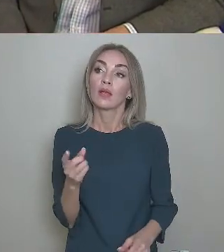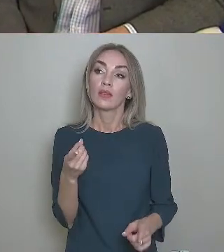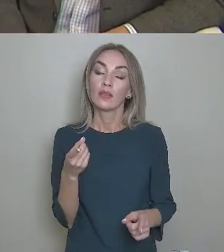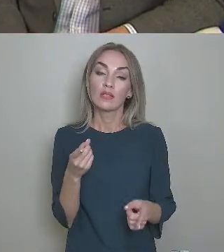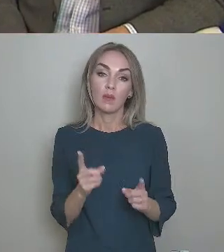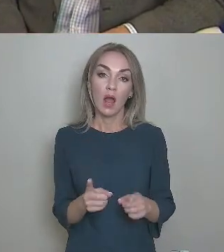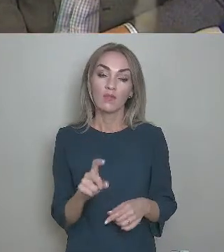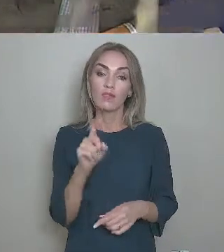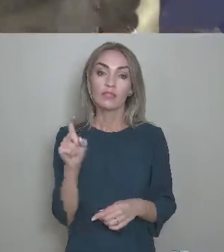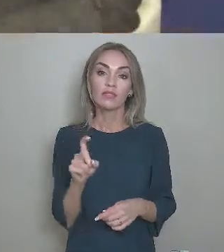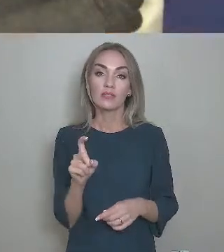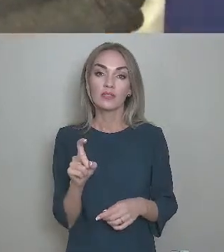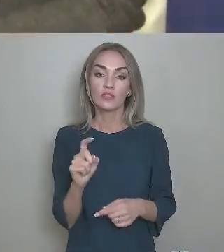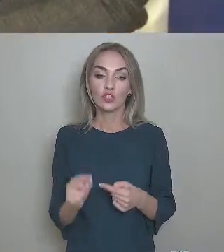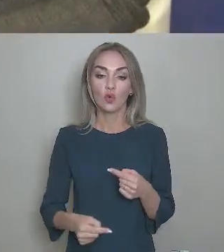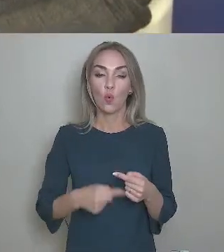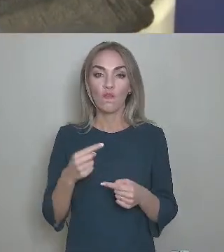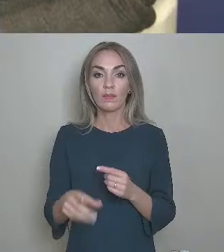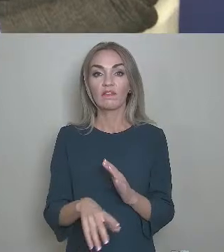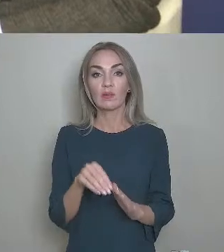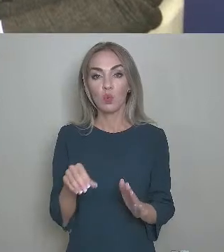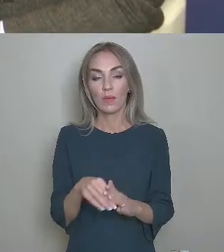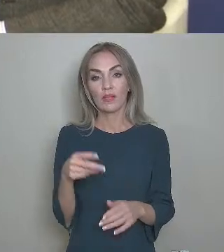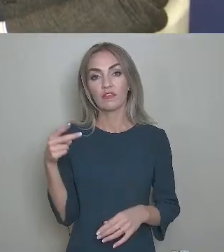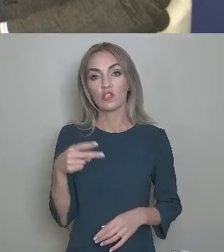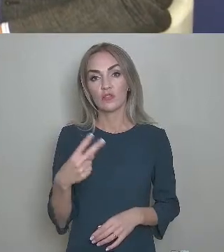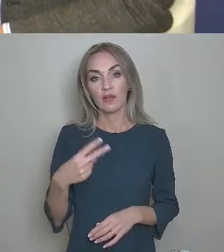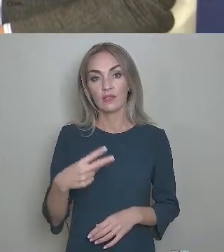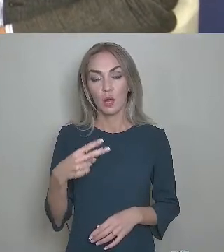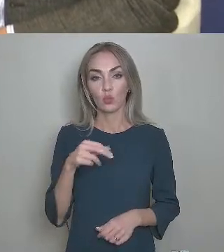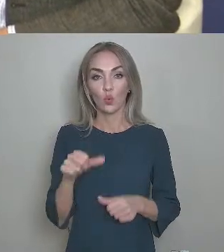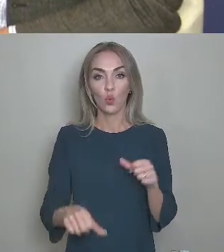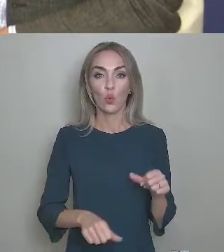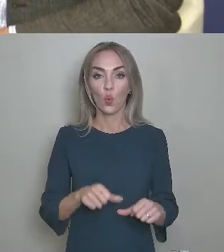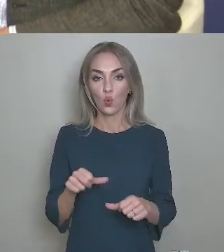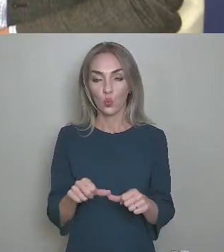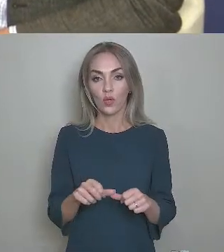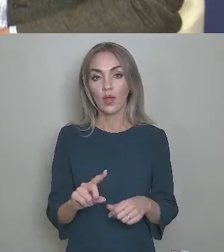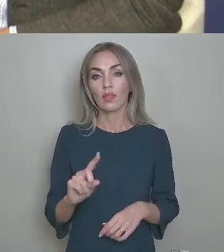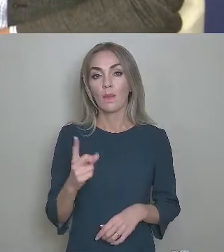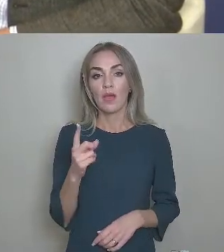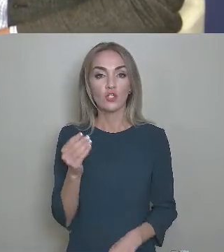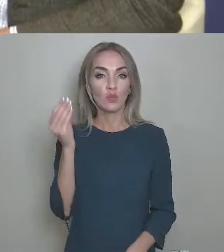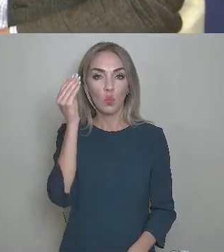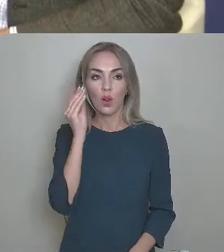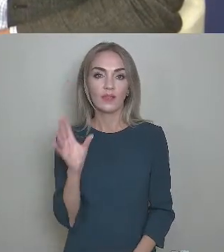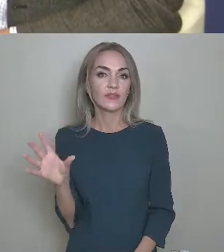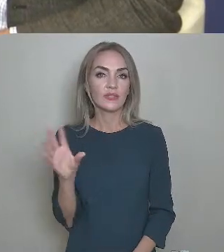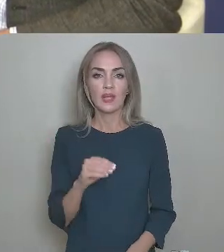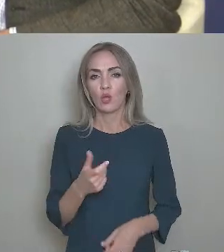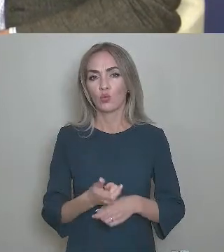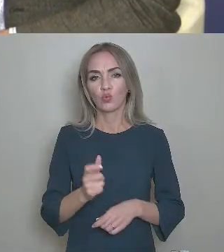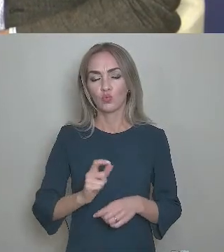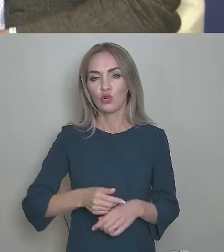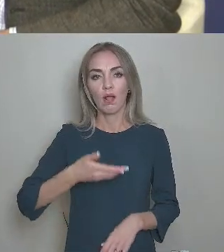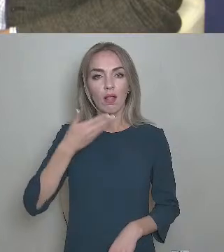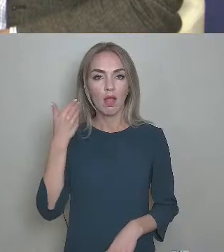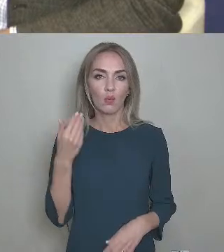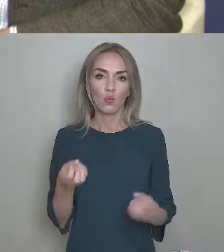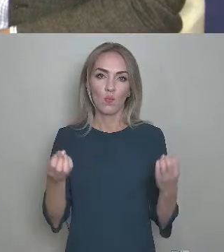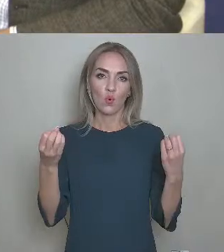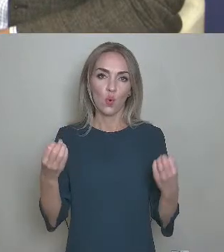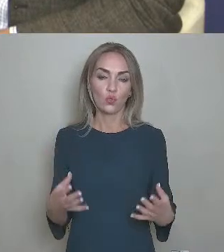process. Thank you, Alexander. Well, as far as the regular elections of 2020 seems to